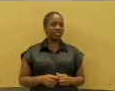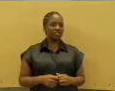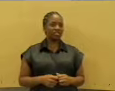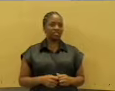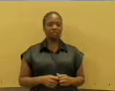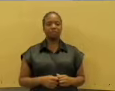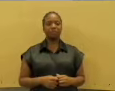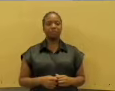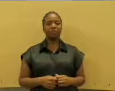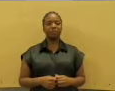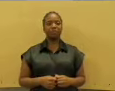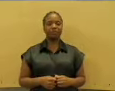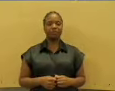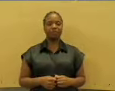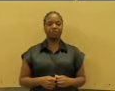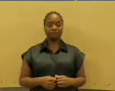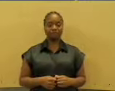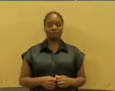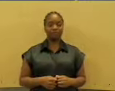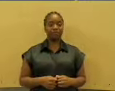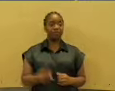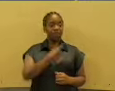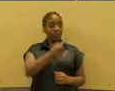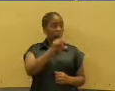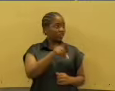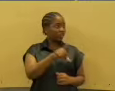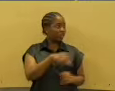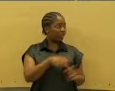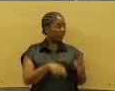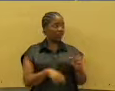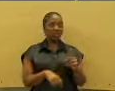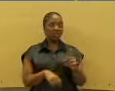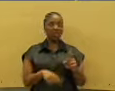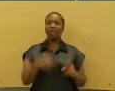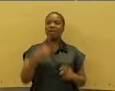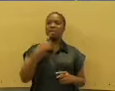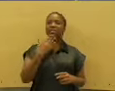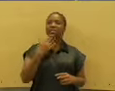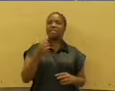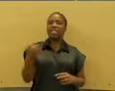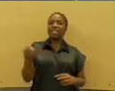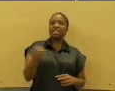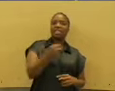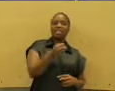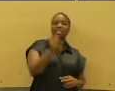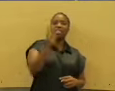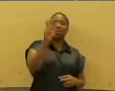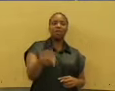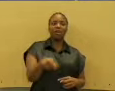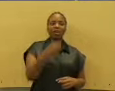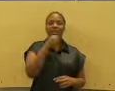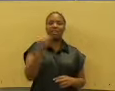Yes. We've got a question this side. Please, can you get her the mic? Somebody.